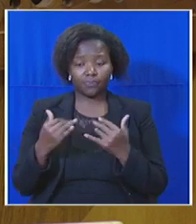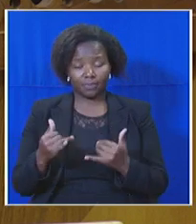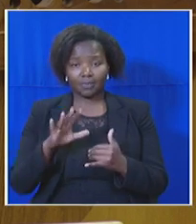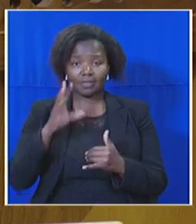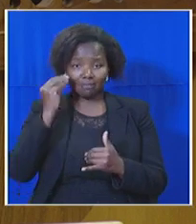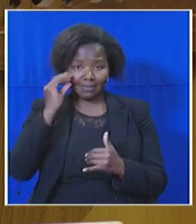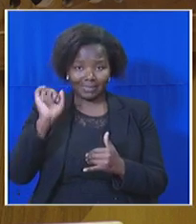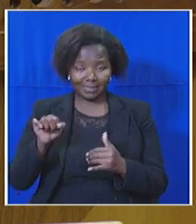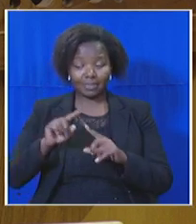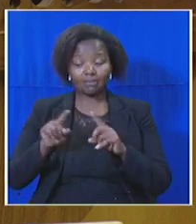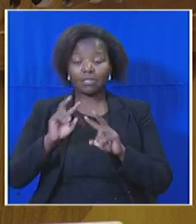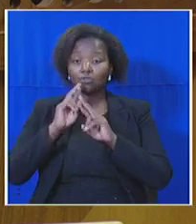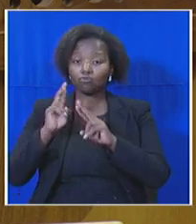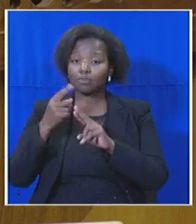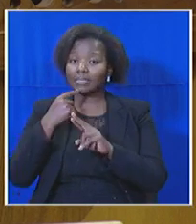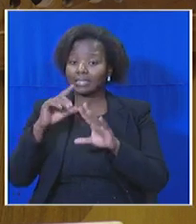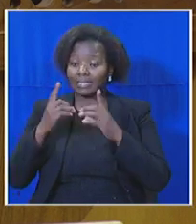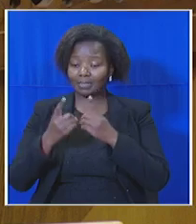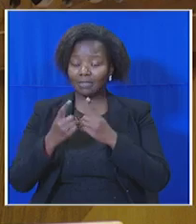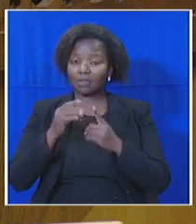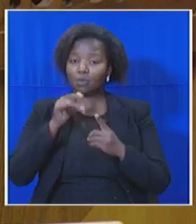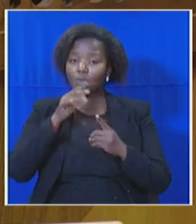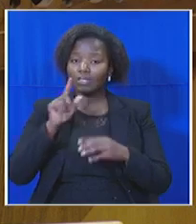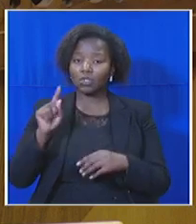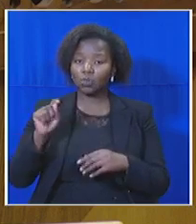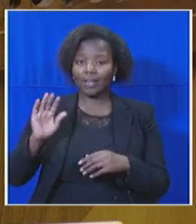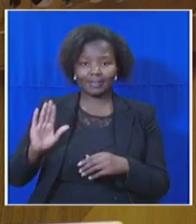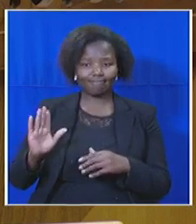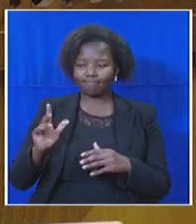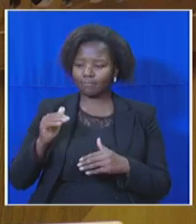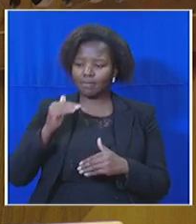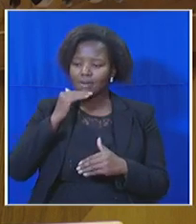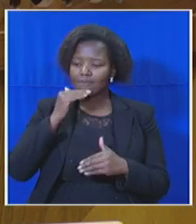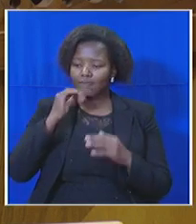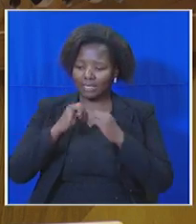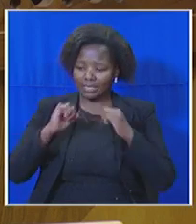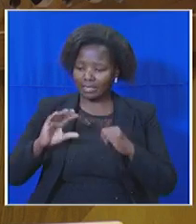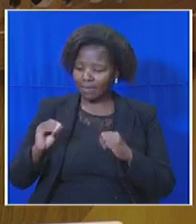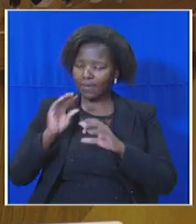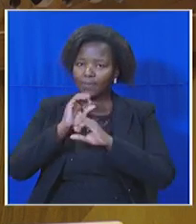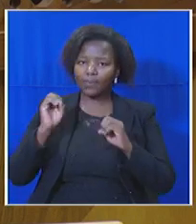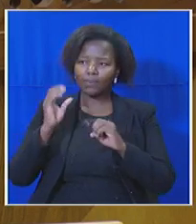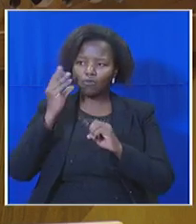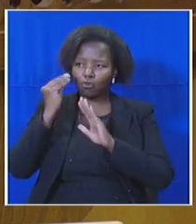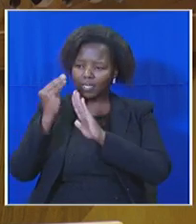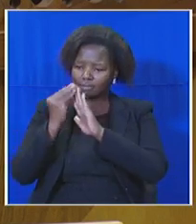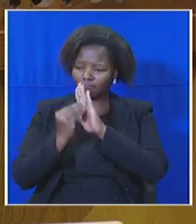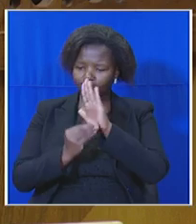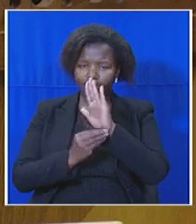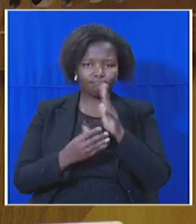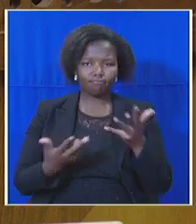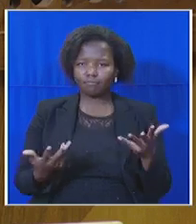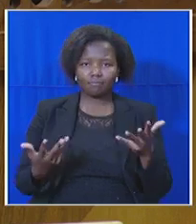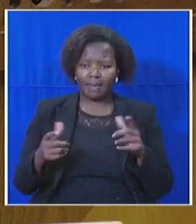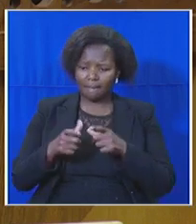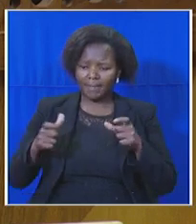concerned that the report found that the Department of Water and Sanitation did not have adequate systems in place to maintain records of the regional bulk infrastructure